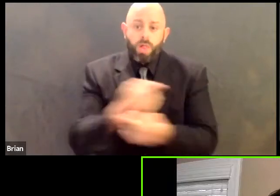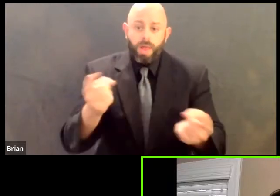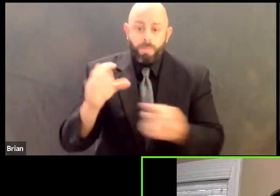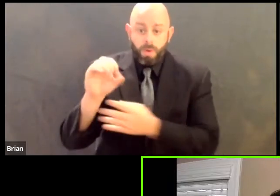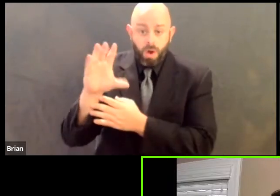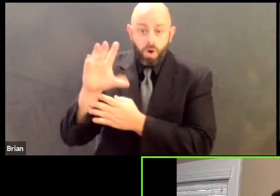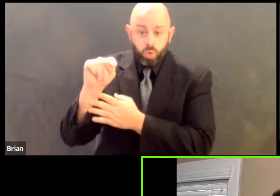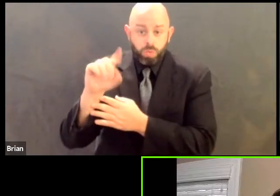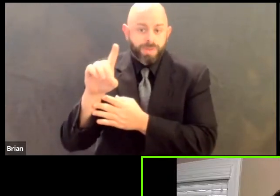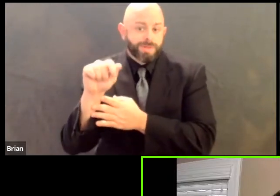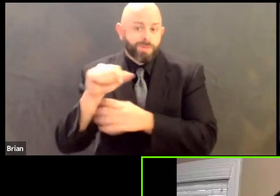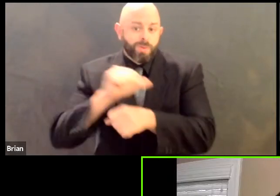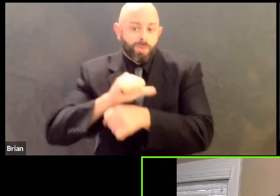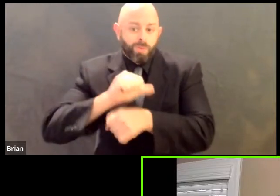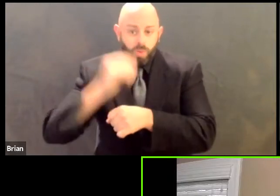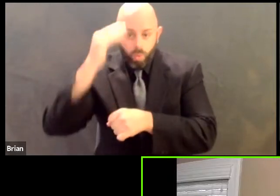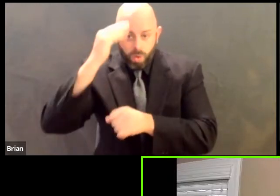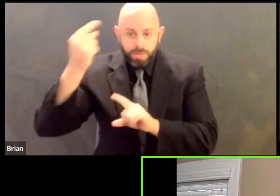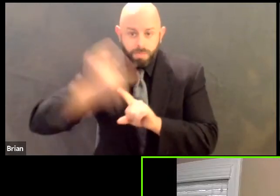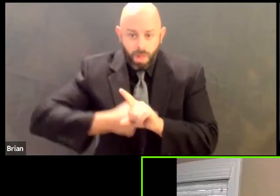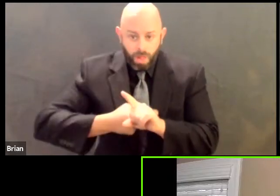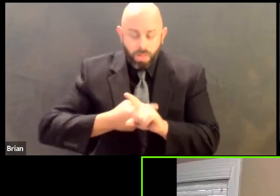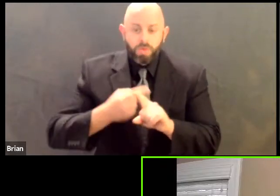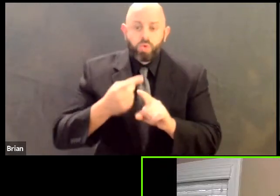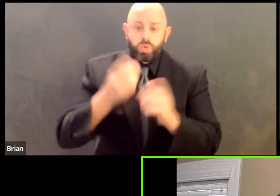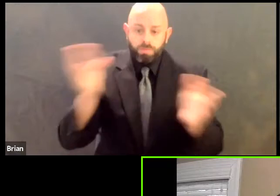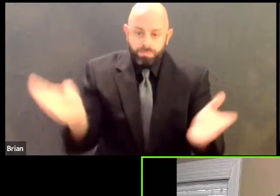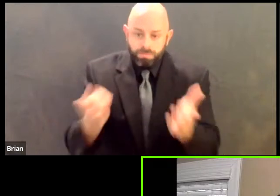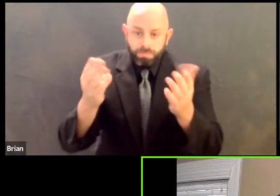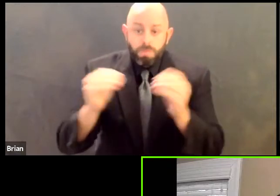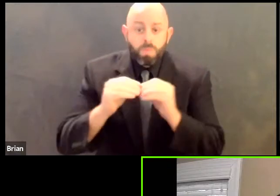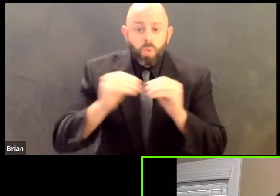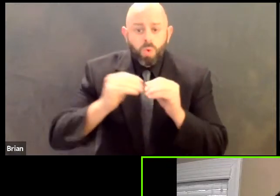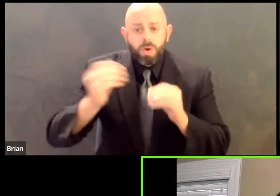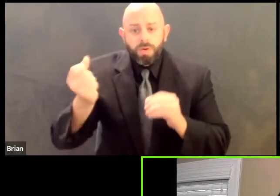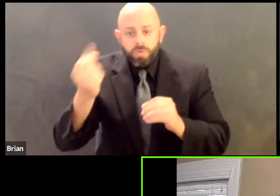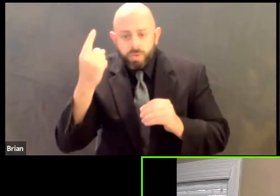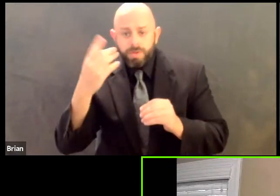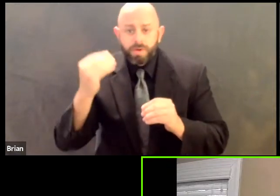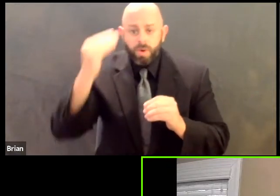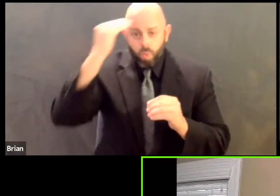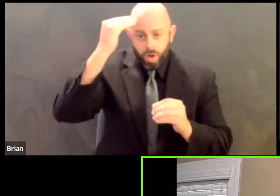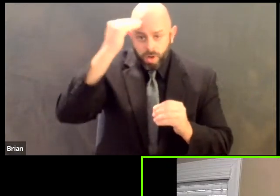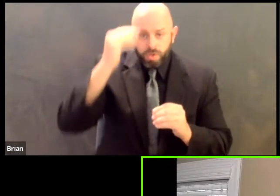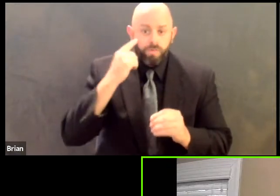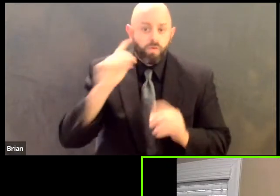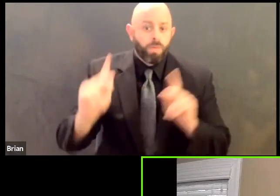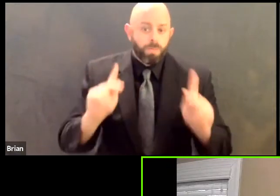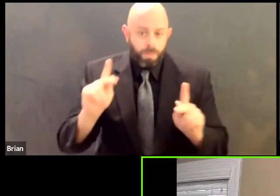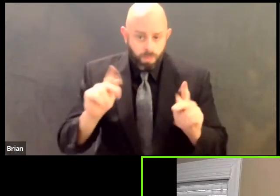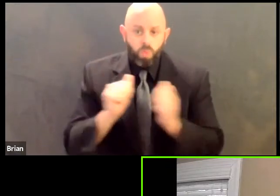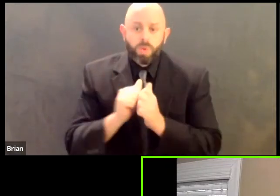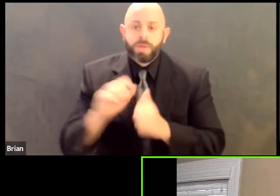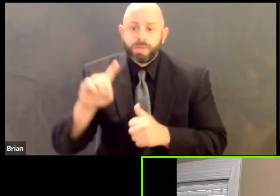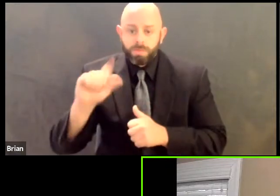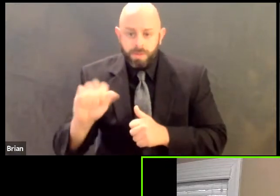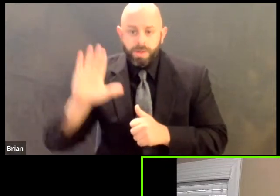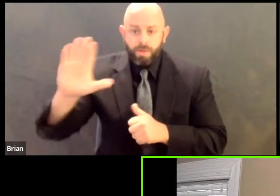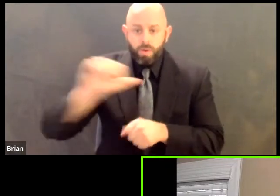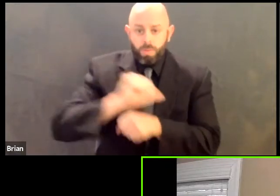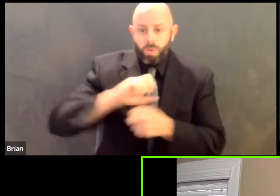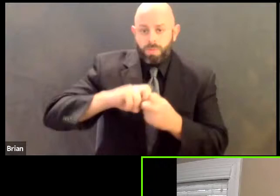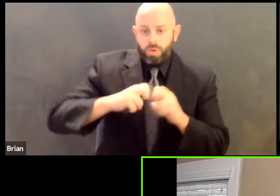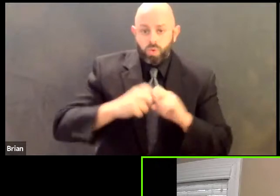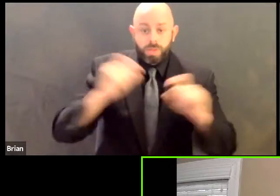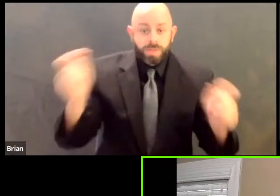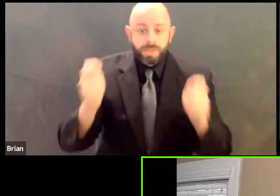Disability Employment Awareness Month to promote greater understanding and awareness of disability employment issues and celebrate the many